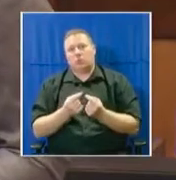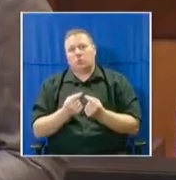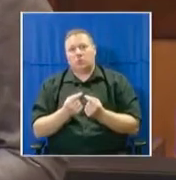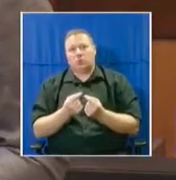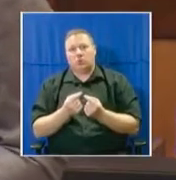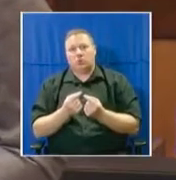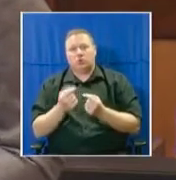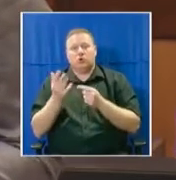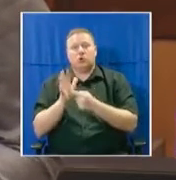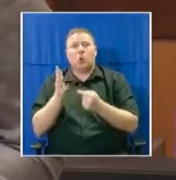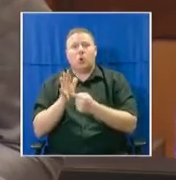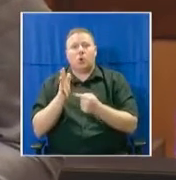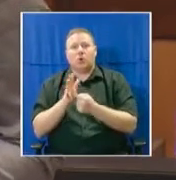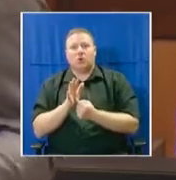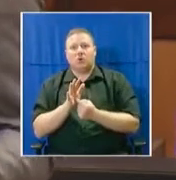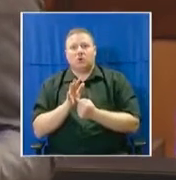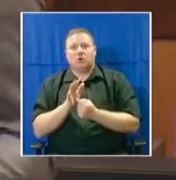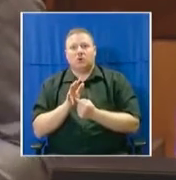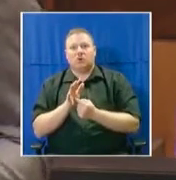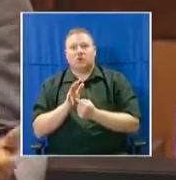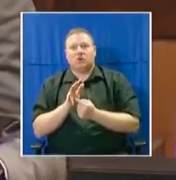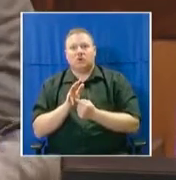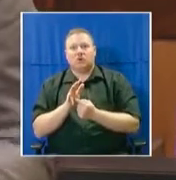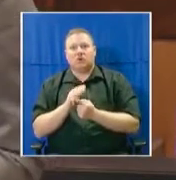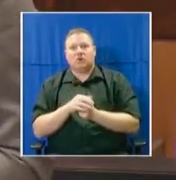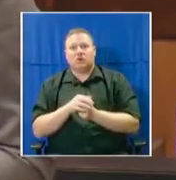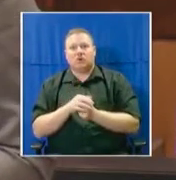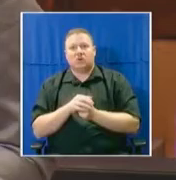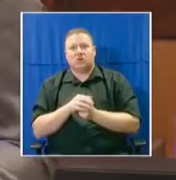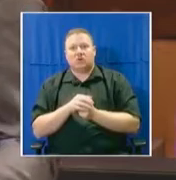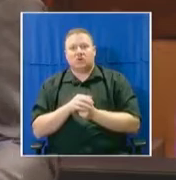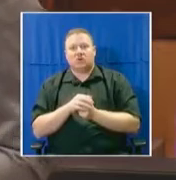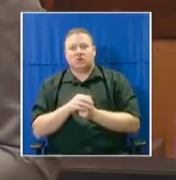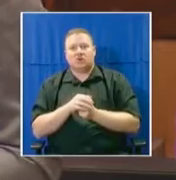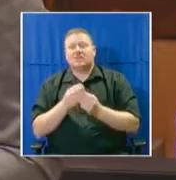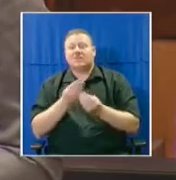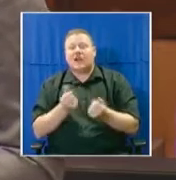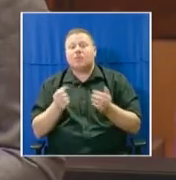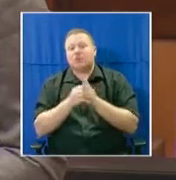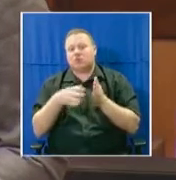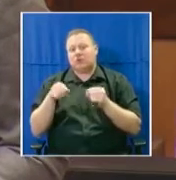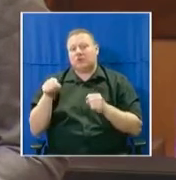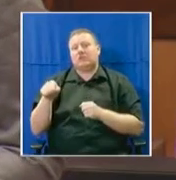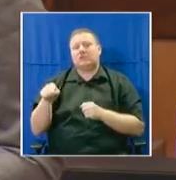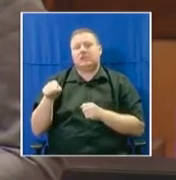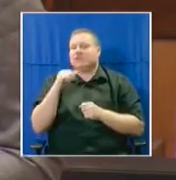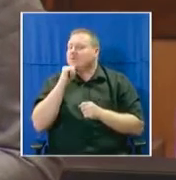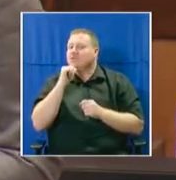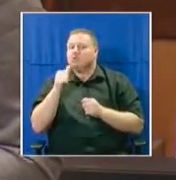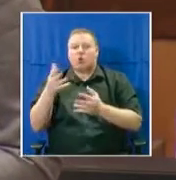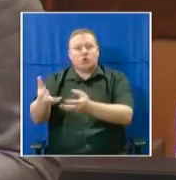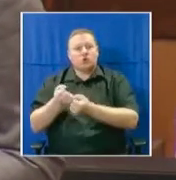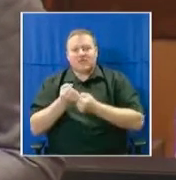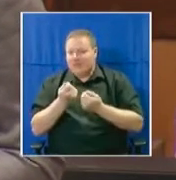we haven't. There are students, and we'll talk to that later on, there are some students who have not received their allocations, for